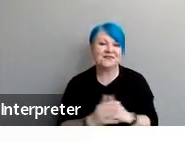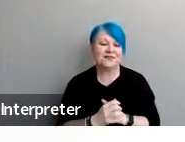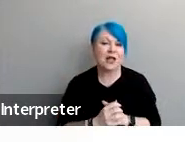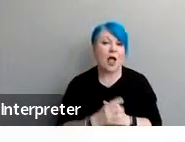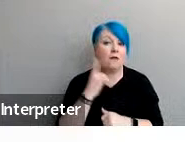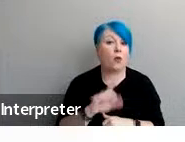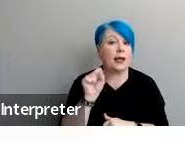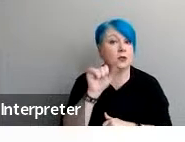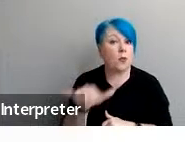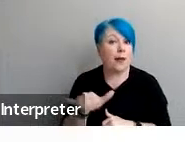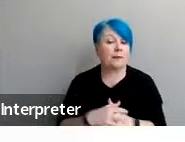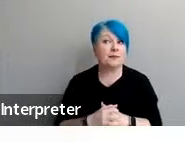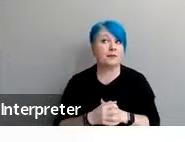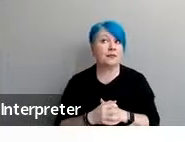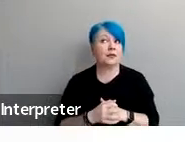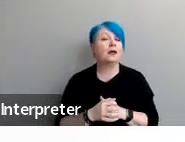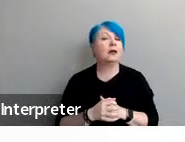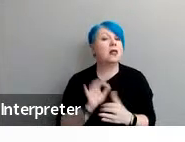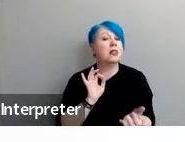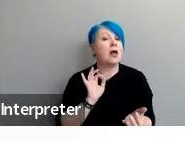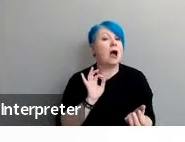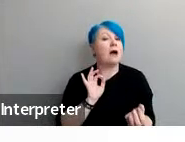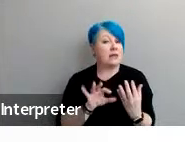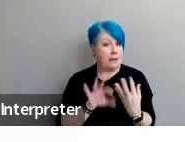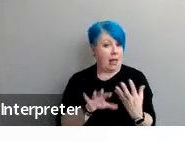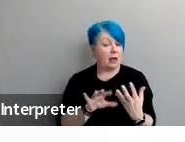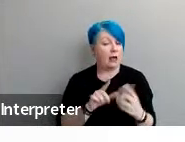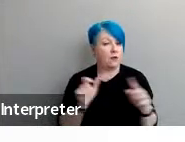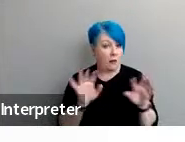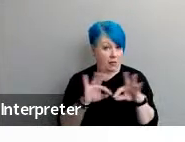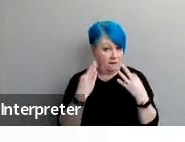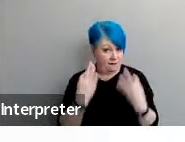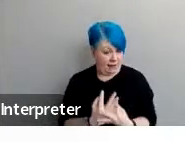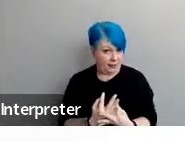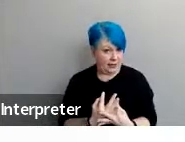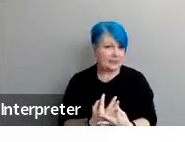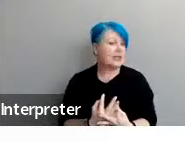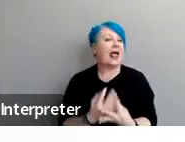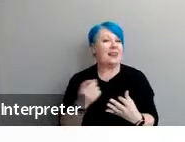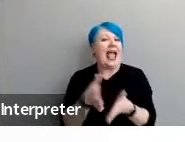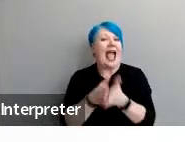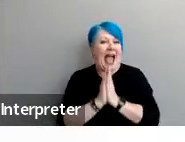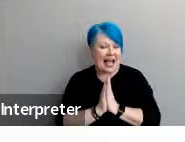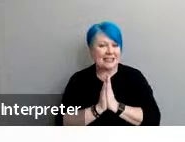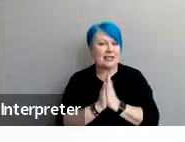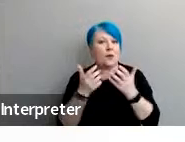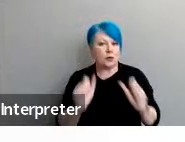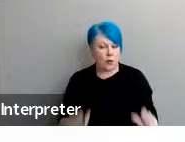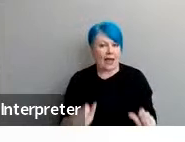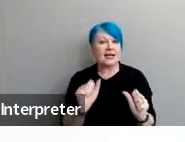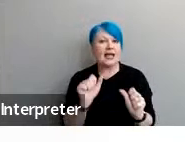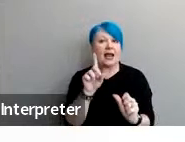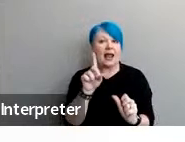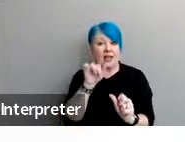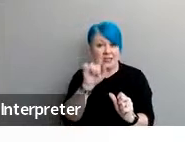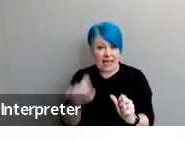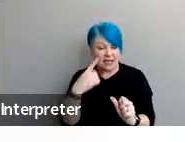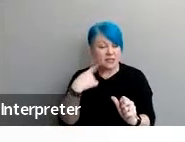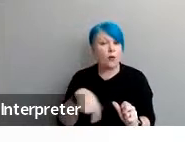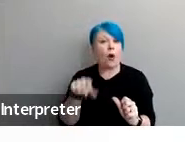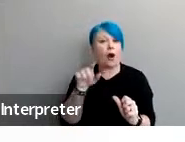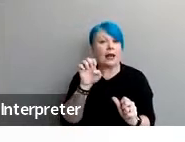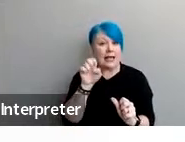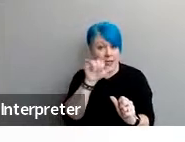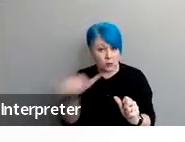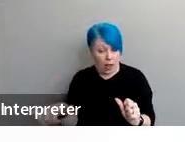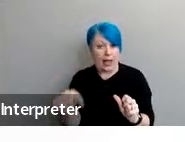For ESY, the feedback that we get from our families is trying to get the dates out as soon as possible. We have control over what dates